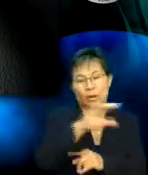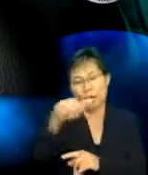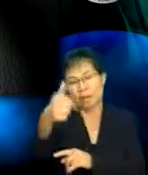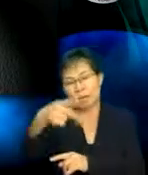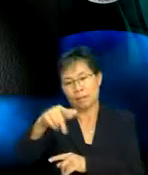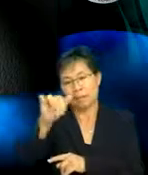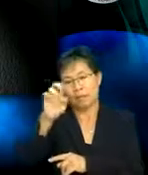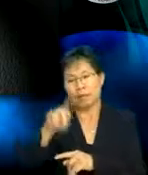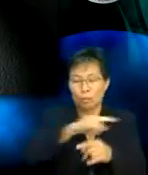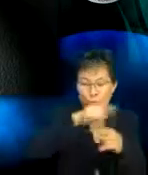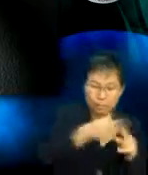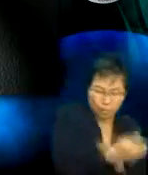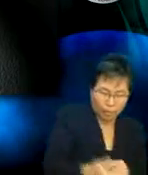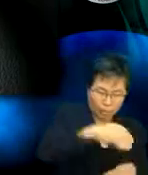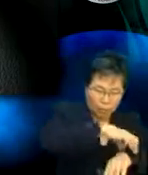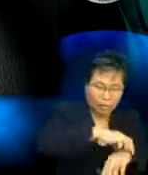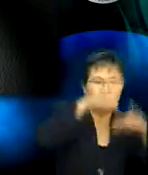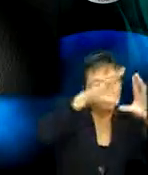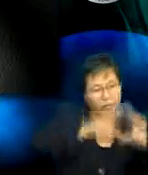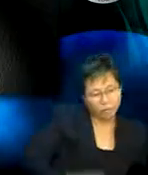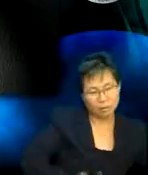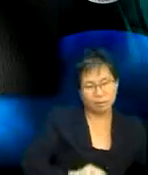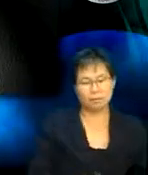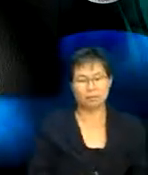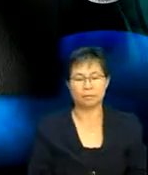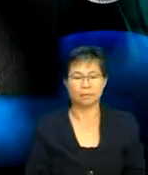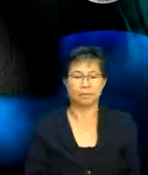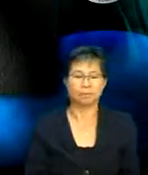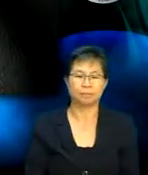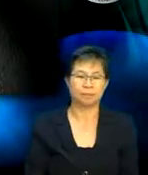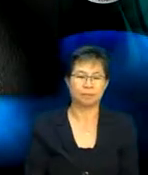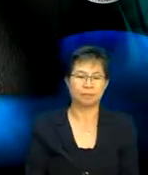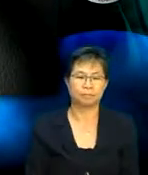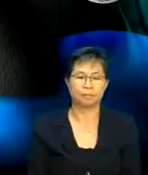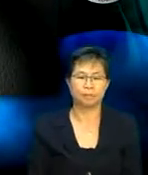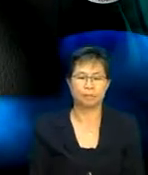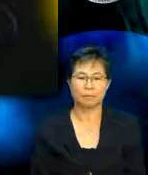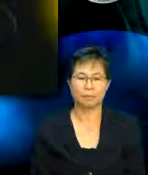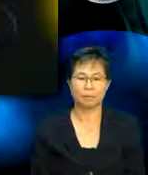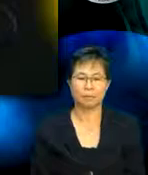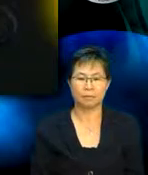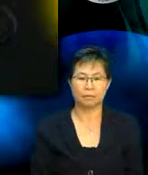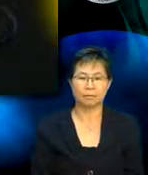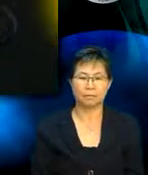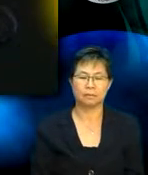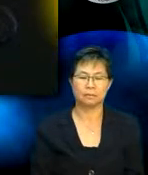the moon and other planets when our resources on Earth are depleted.